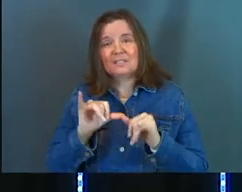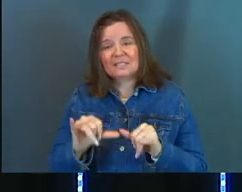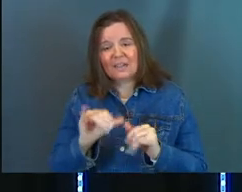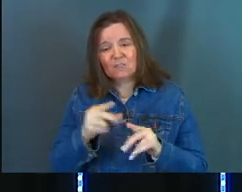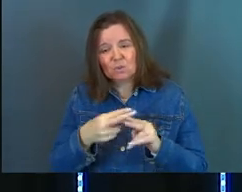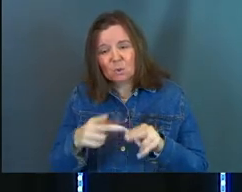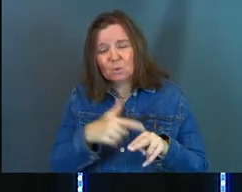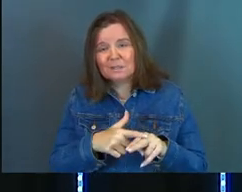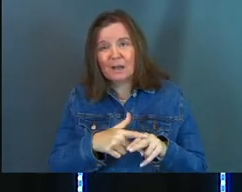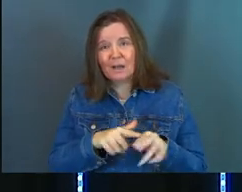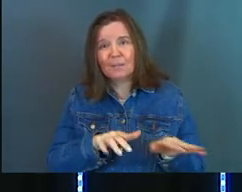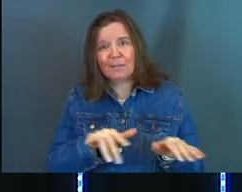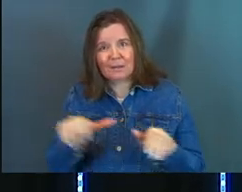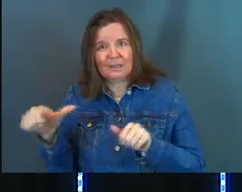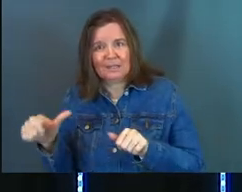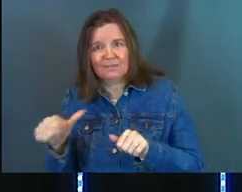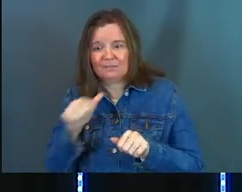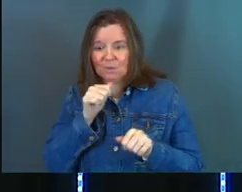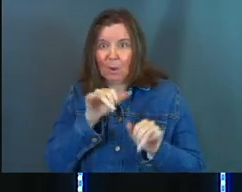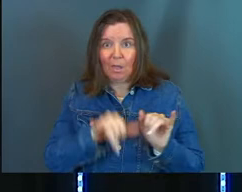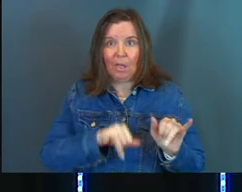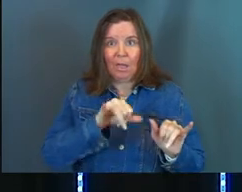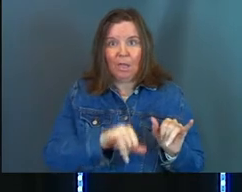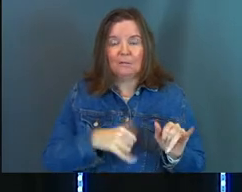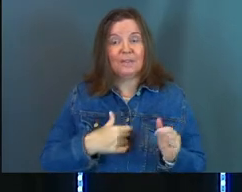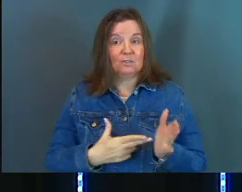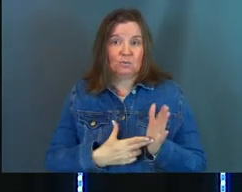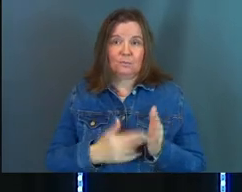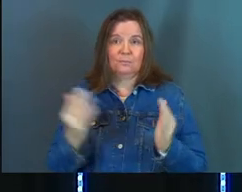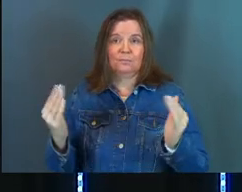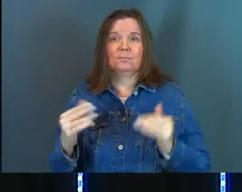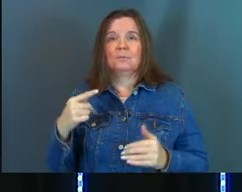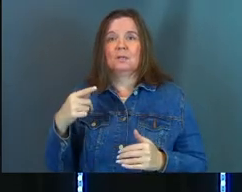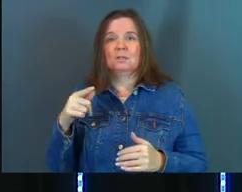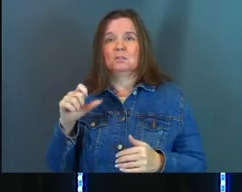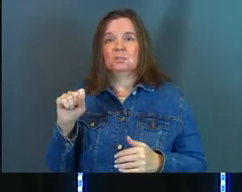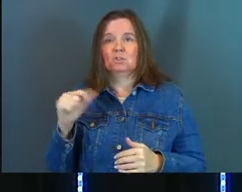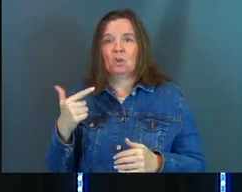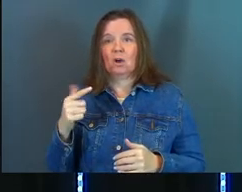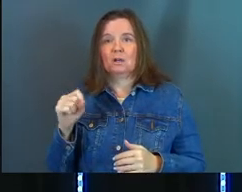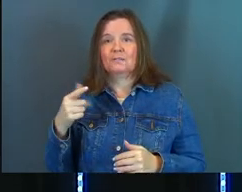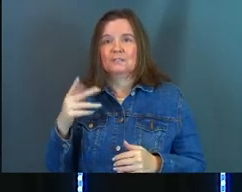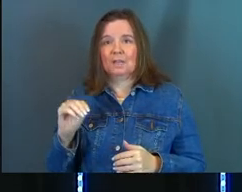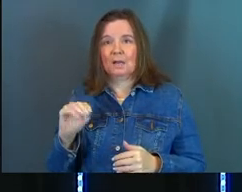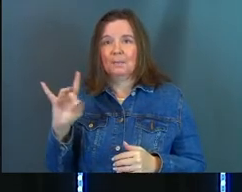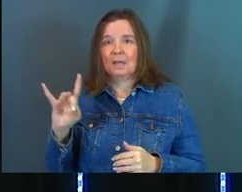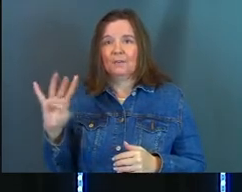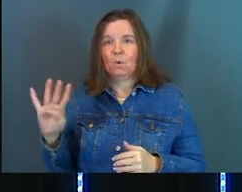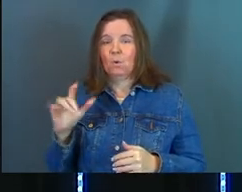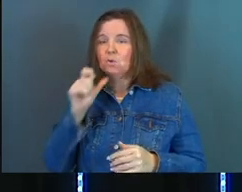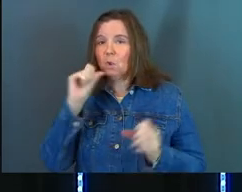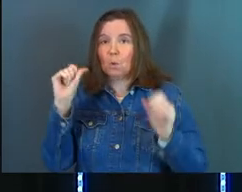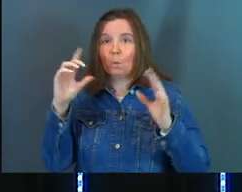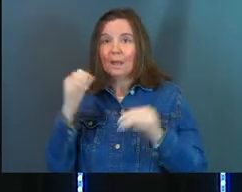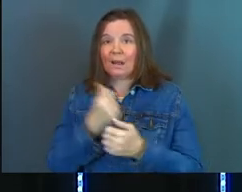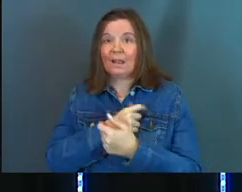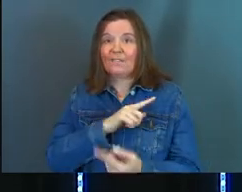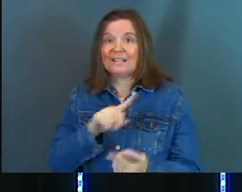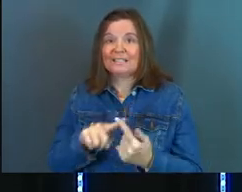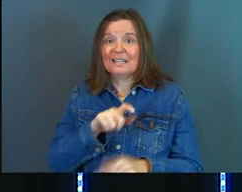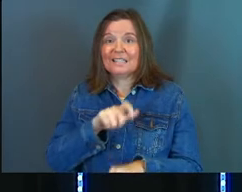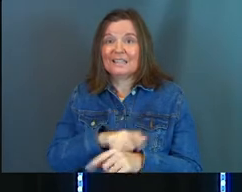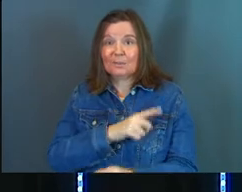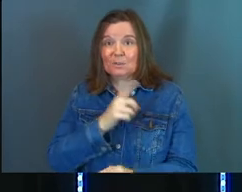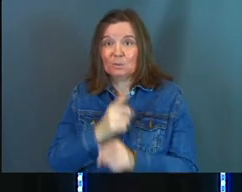for a little while. Don't wear out your welcome. That's just truth. Next one, Song of Solomon 8:4. Promise me, O women of Jerusalem, do not awaken love until